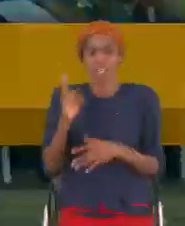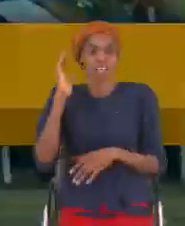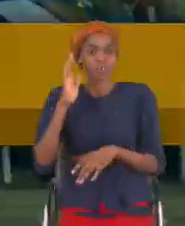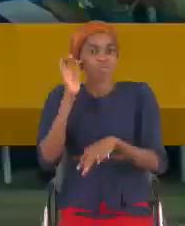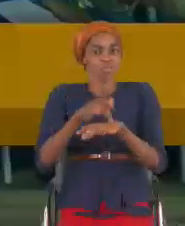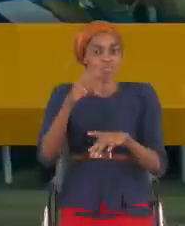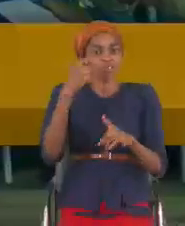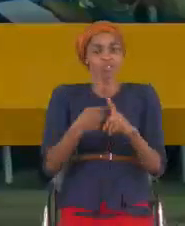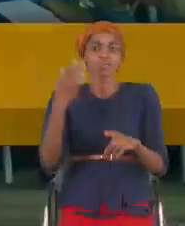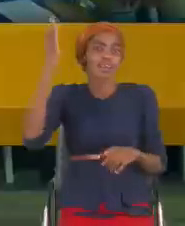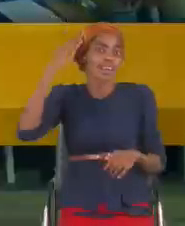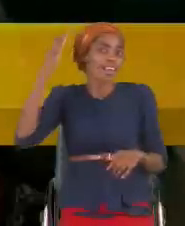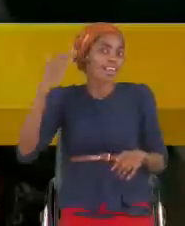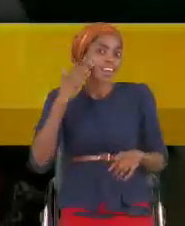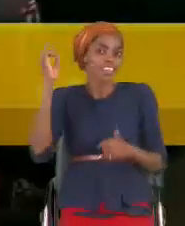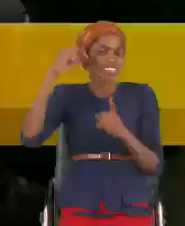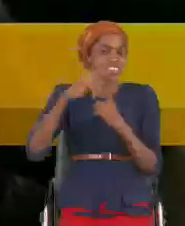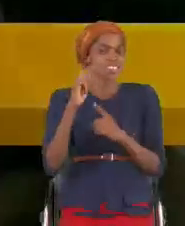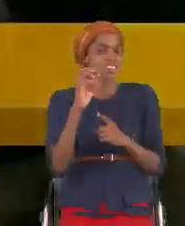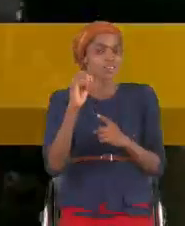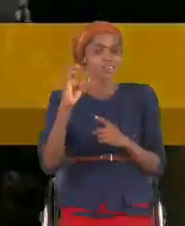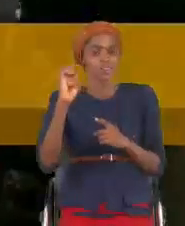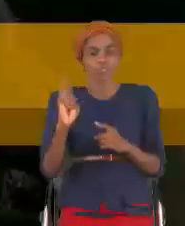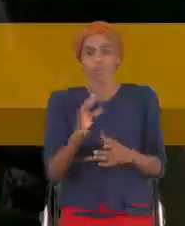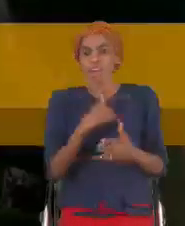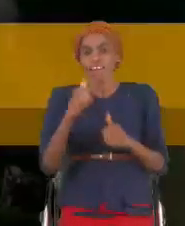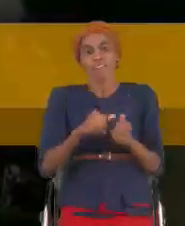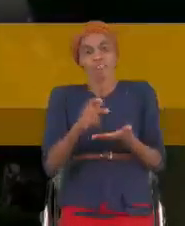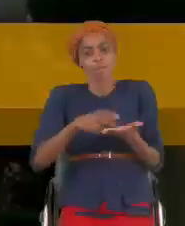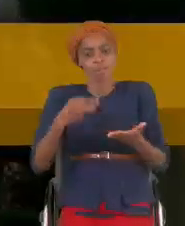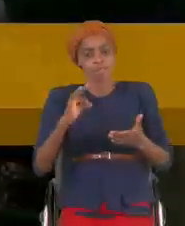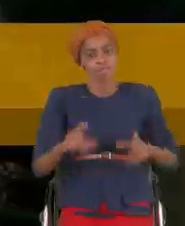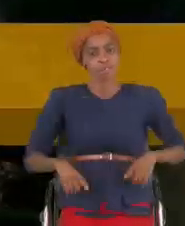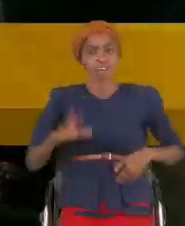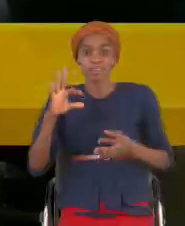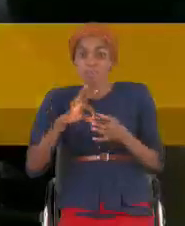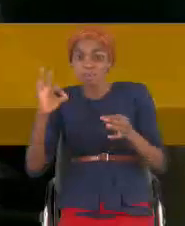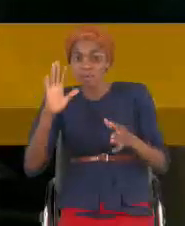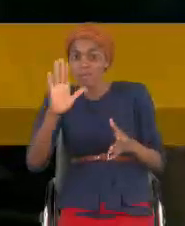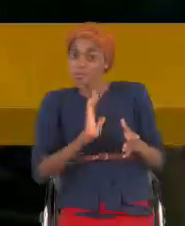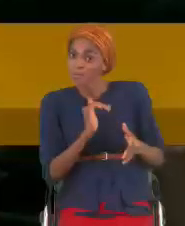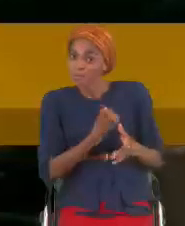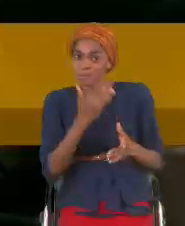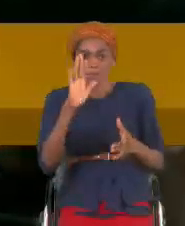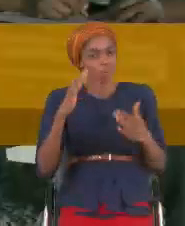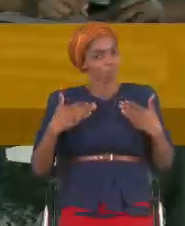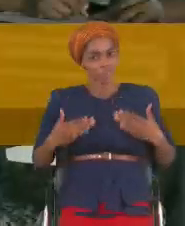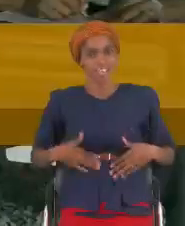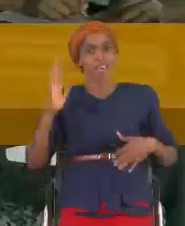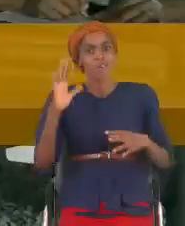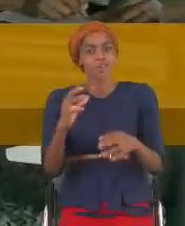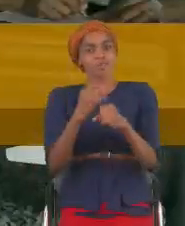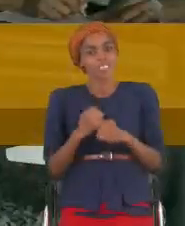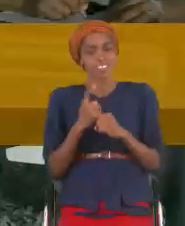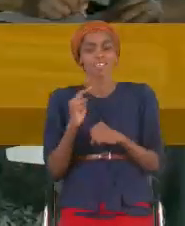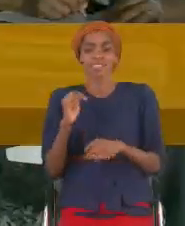your head to the tip of your toe. And every part of your life, your spirit, your soul, and your body will receive